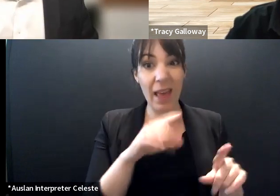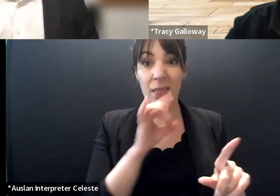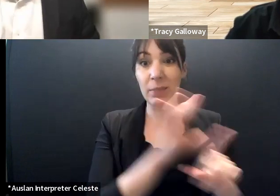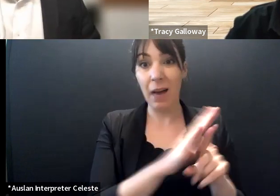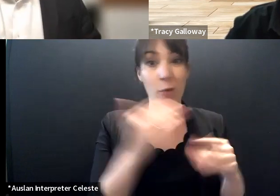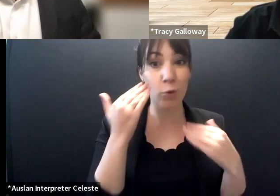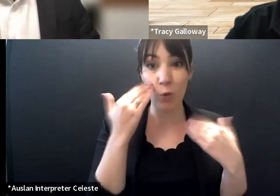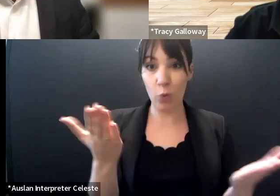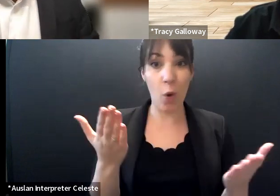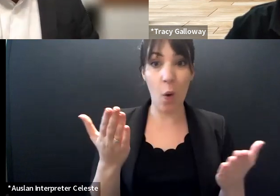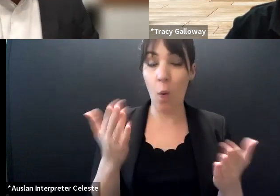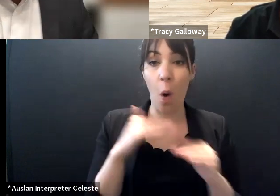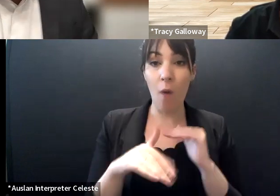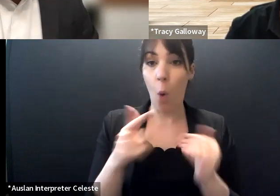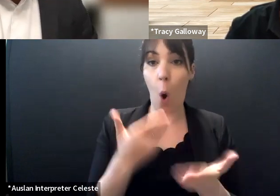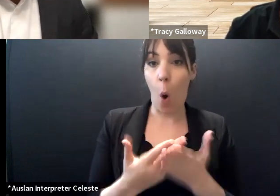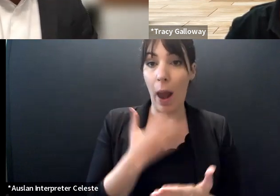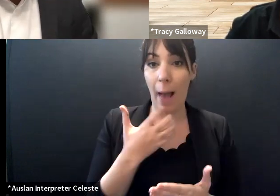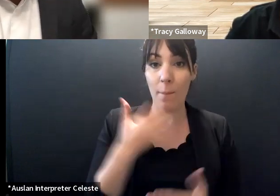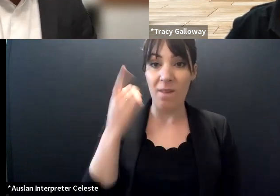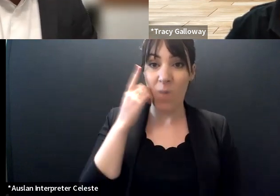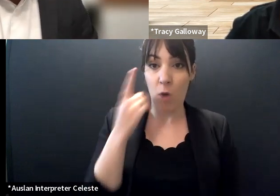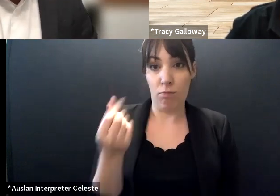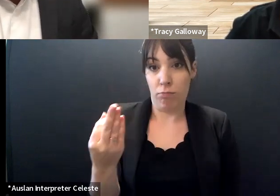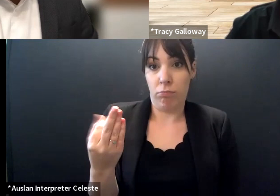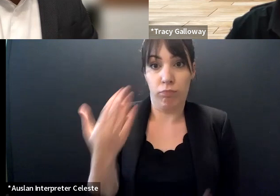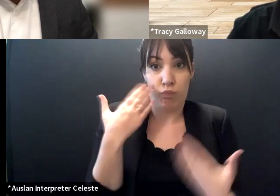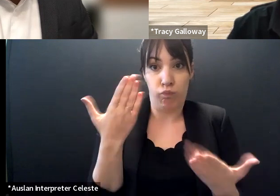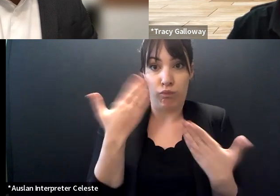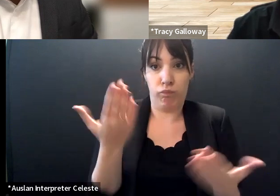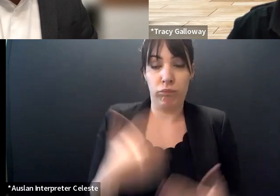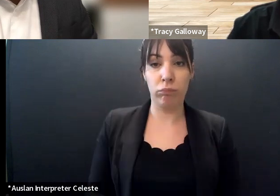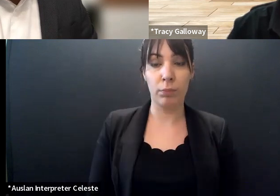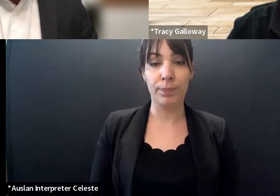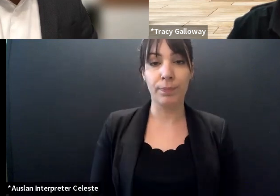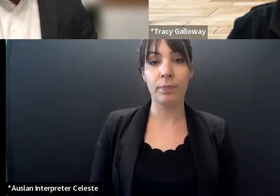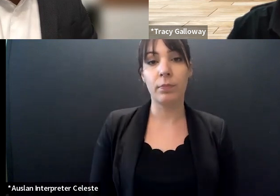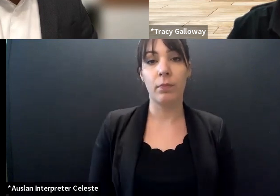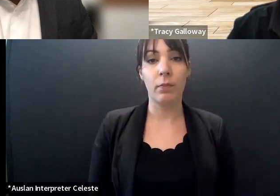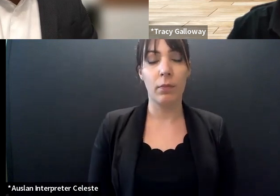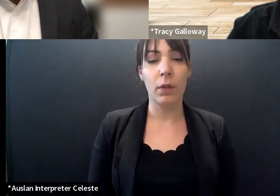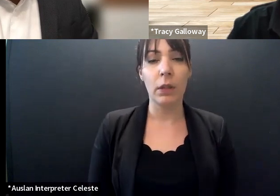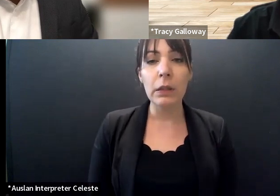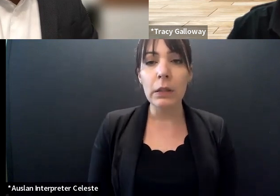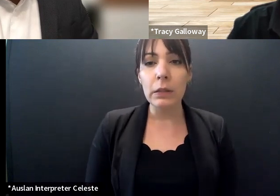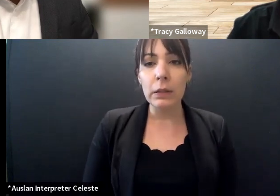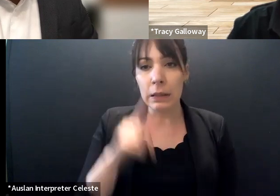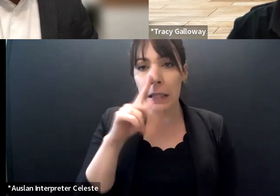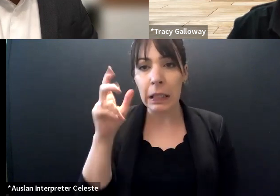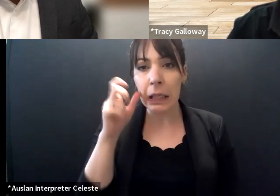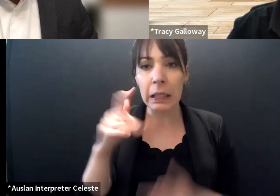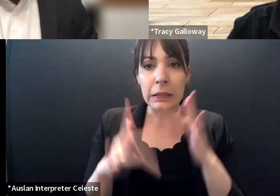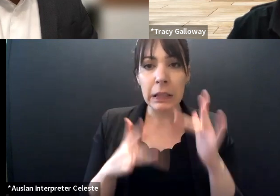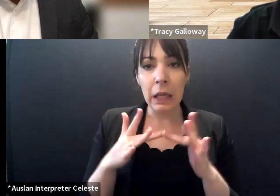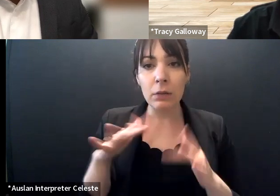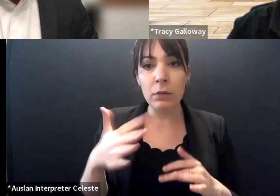their operating systems and what they're used for. And I think also there's still a bit